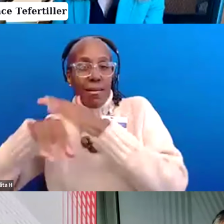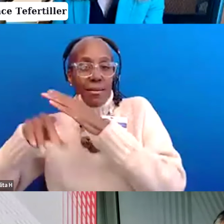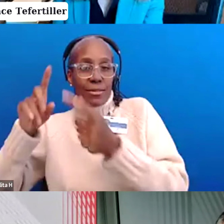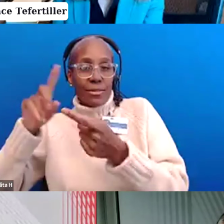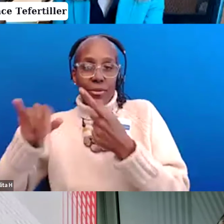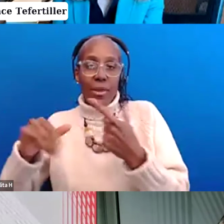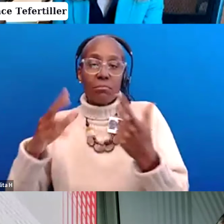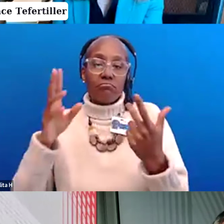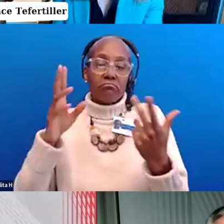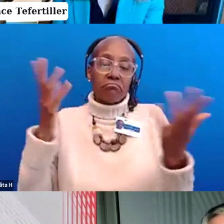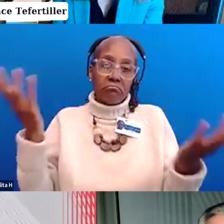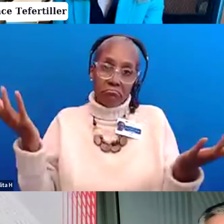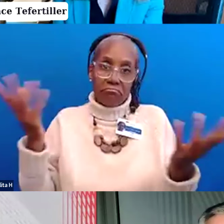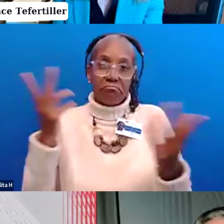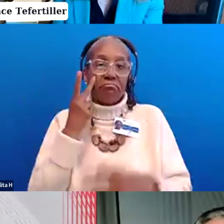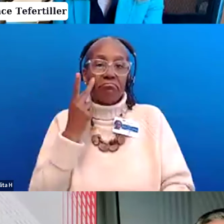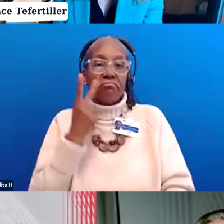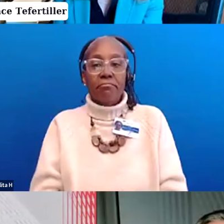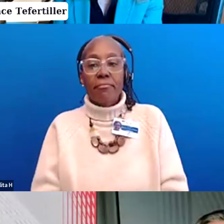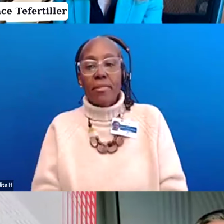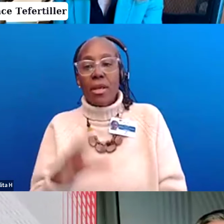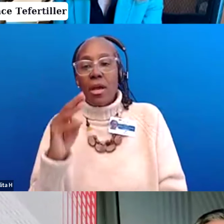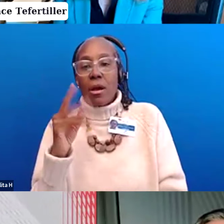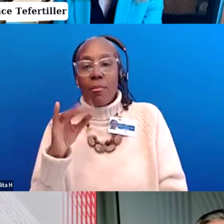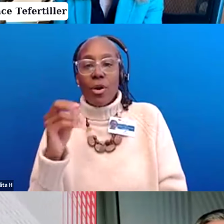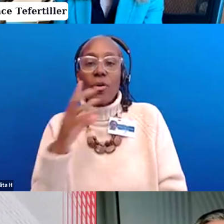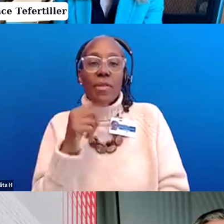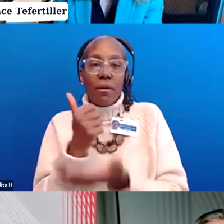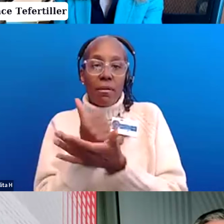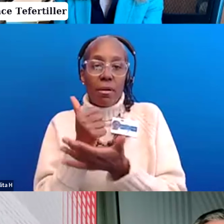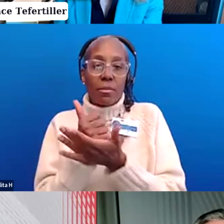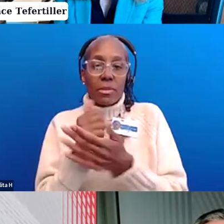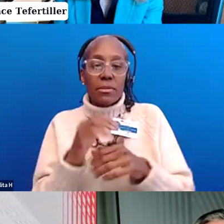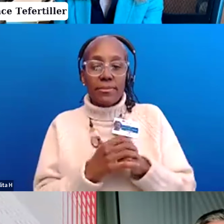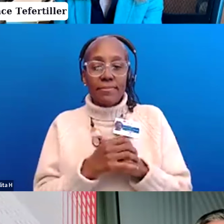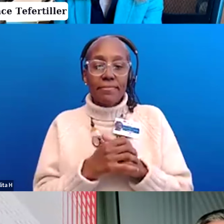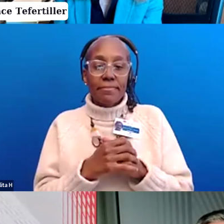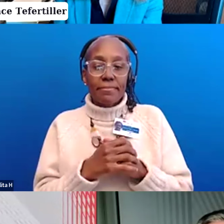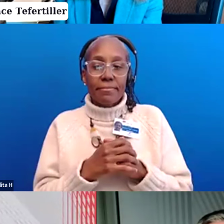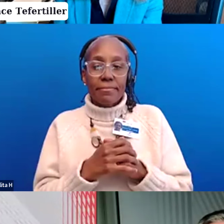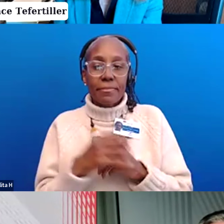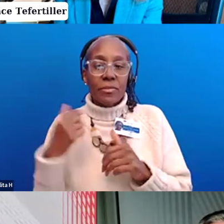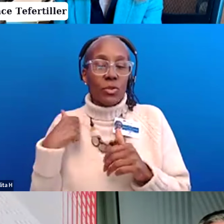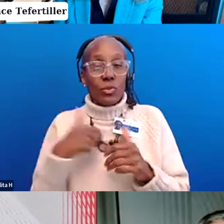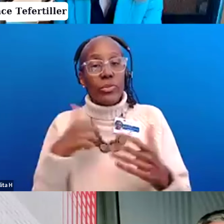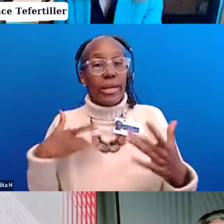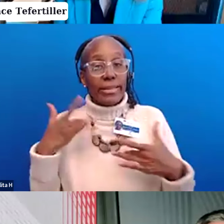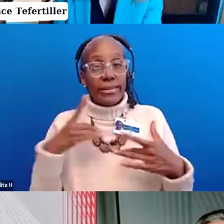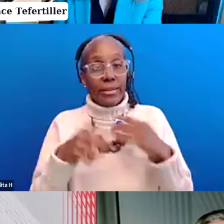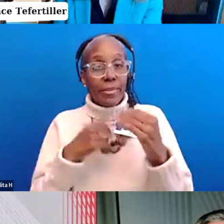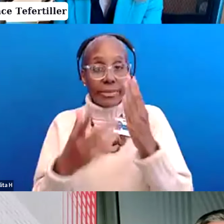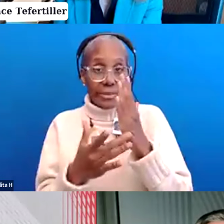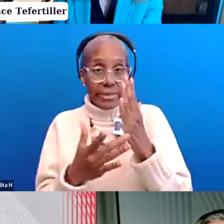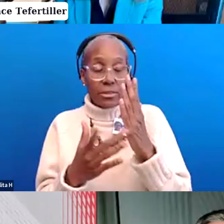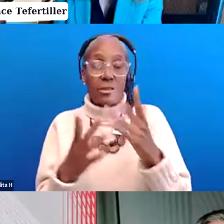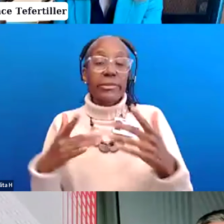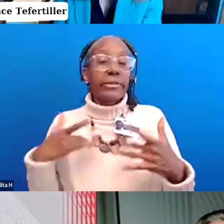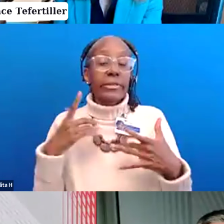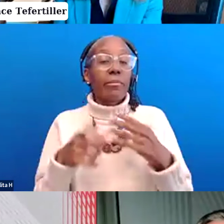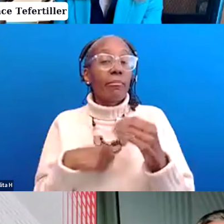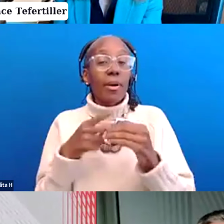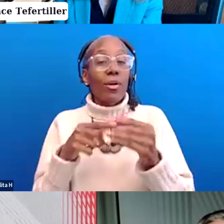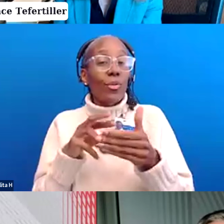it. Thank you, Dave. That's really helpful. And I mean, we're so excited about the technology, so excited about